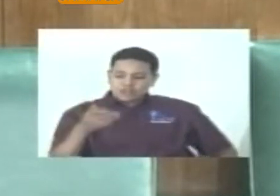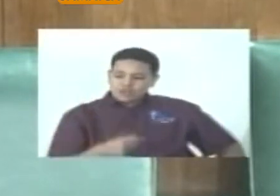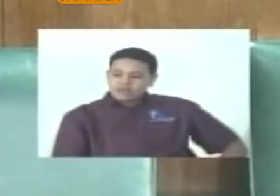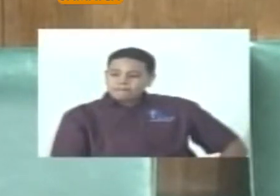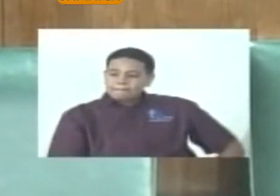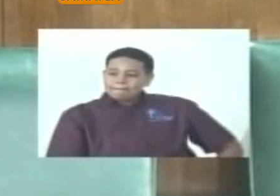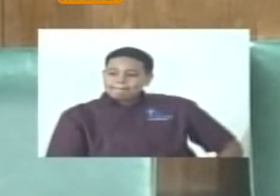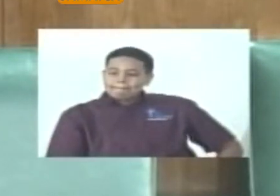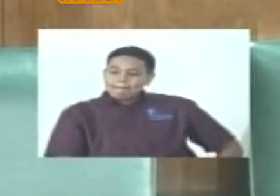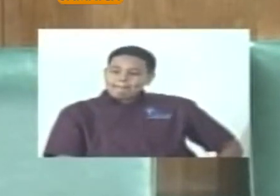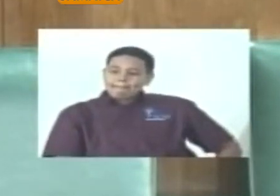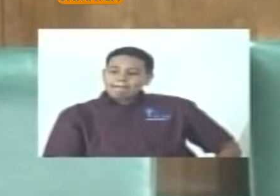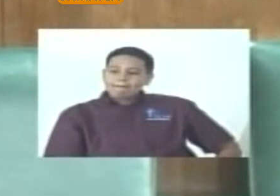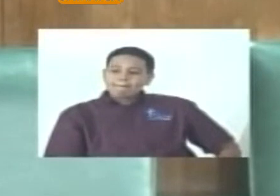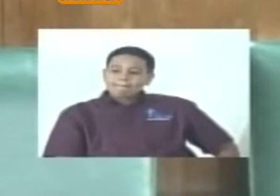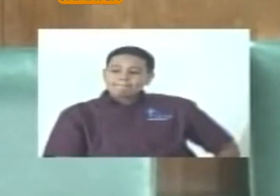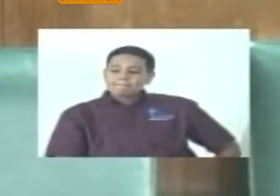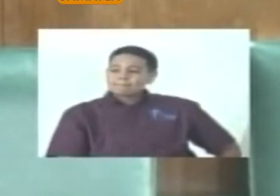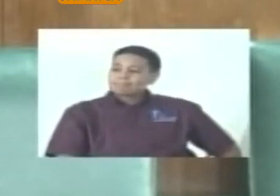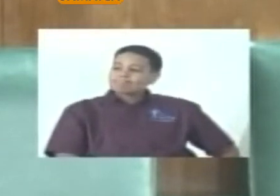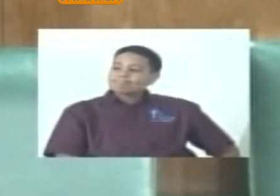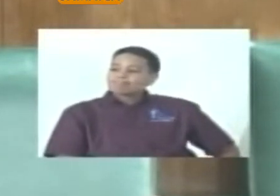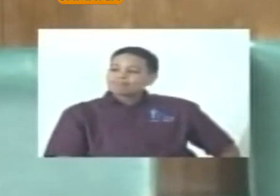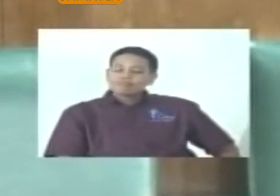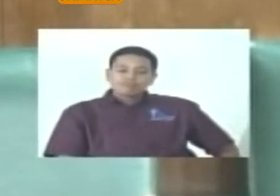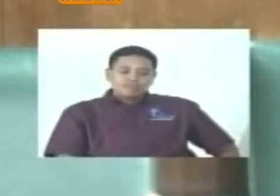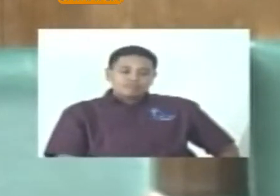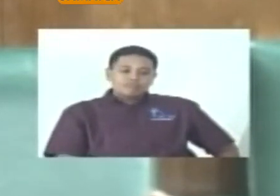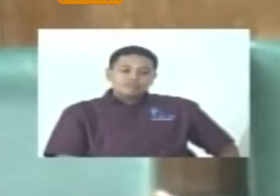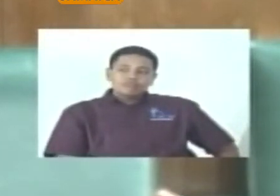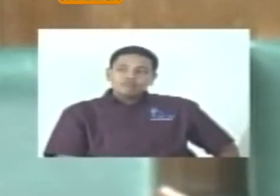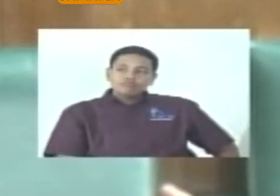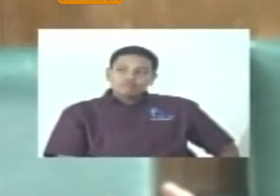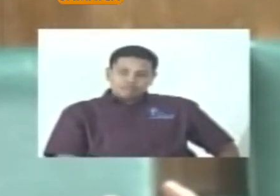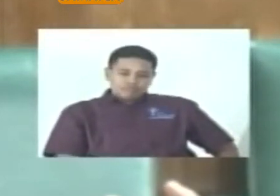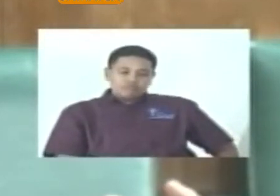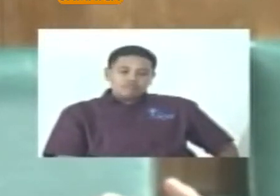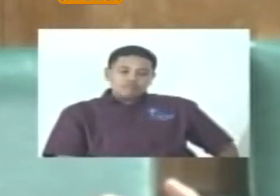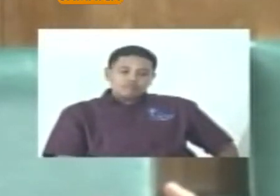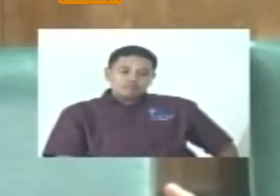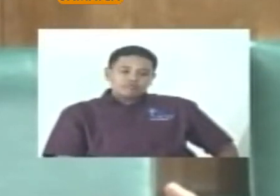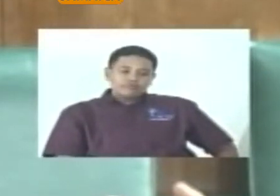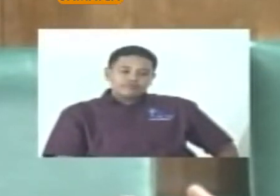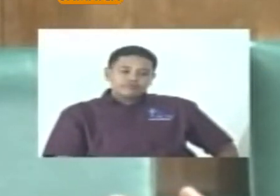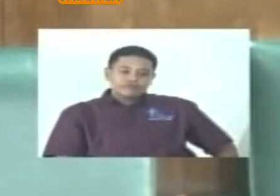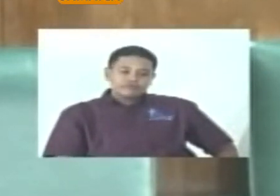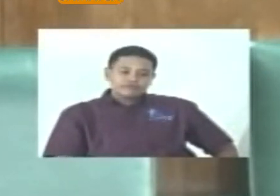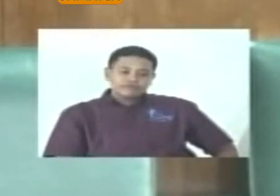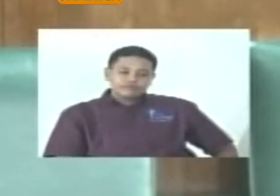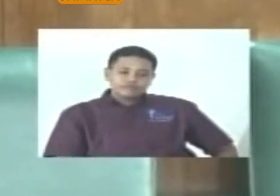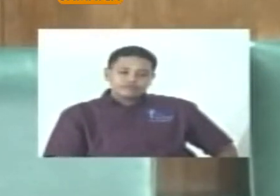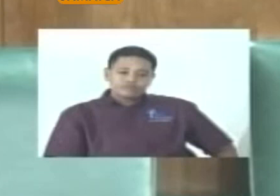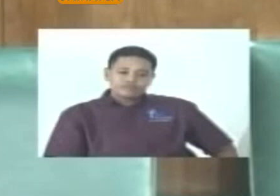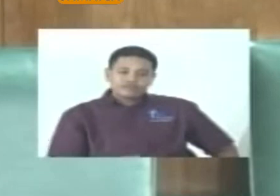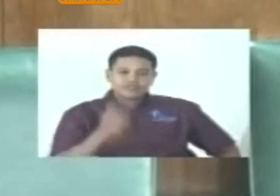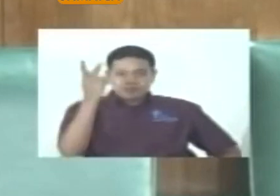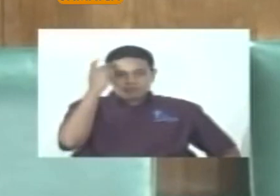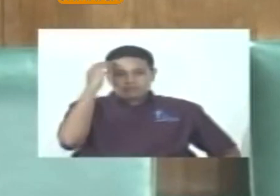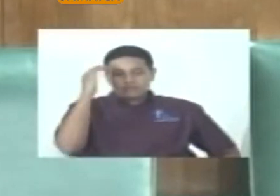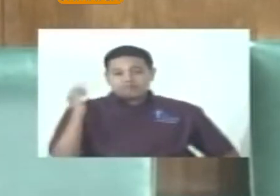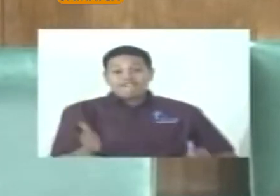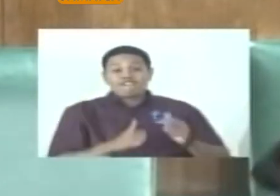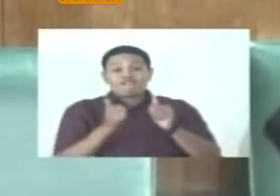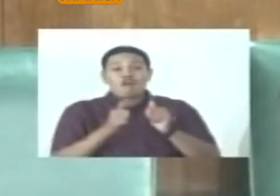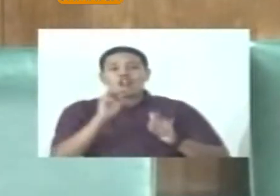Prime Minister took a large media entourage.